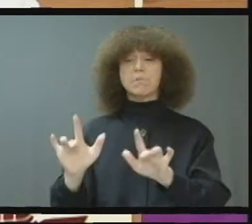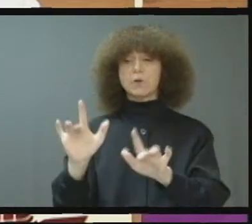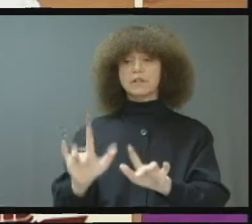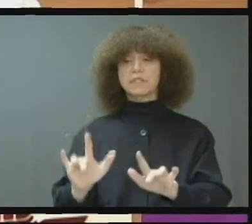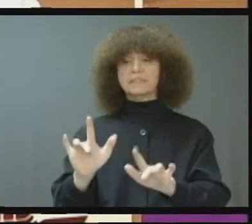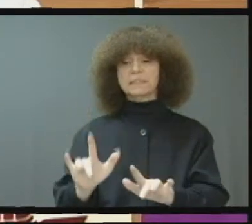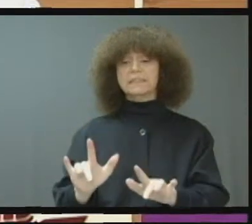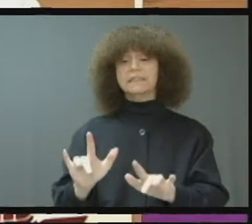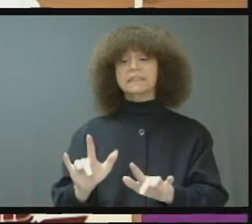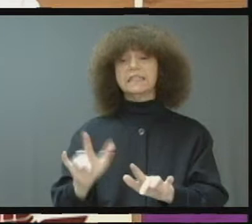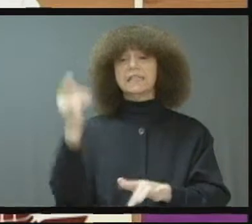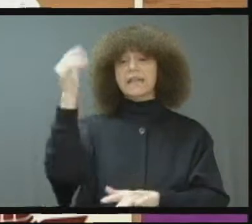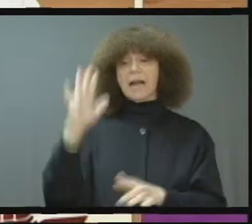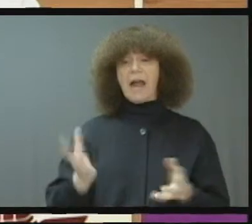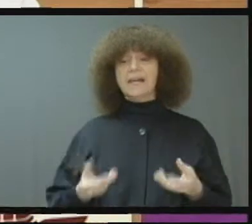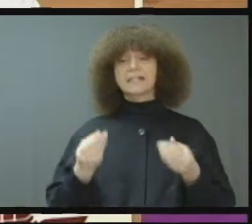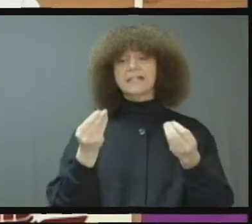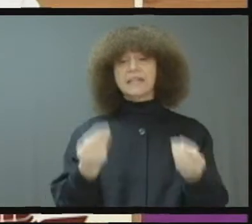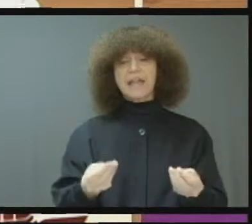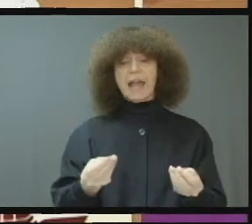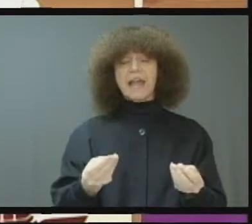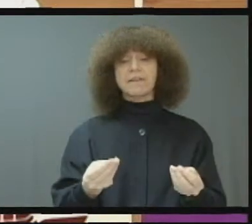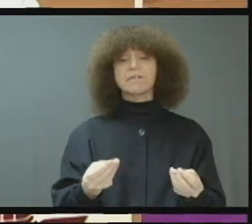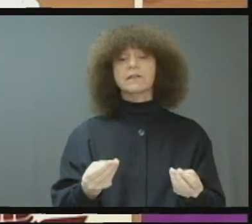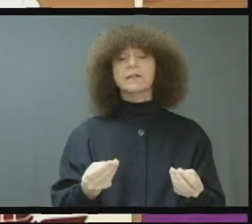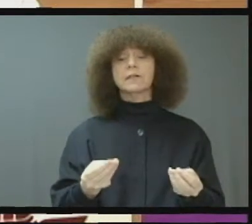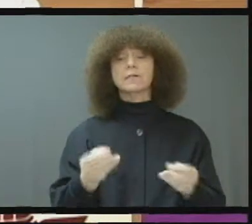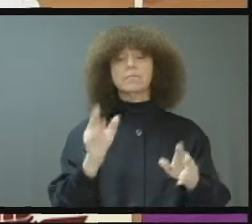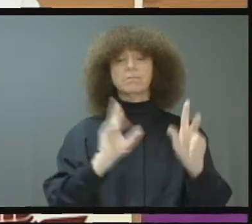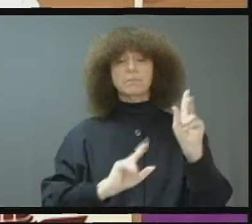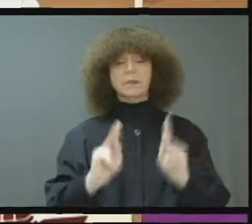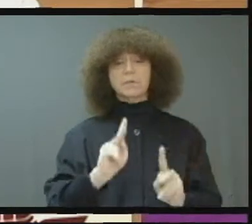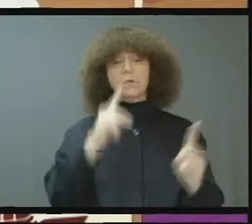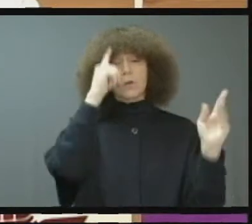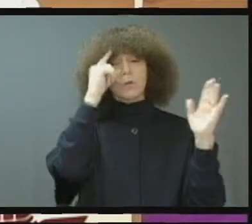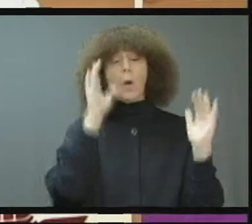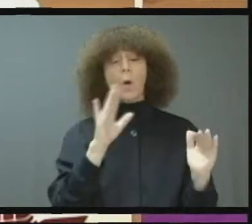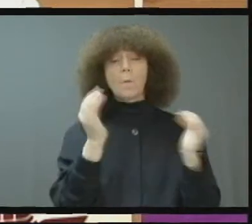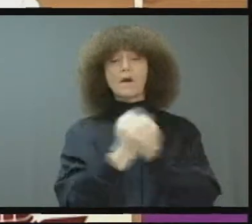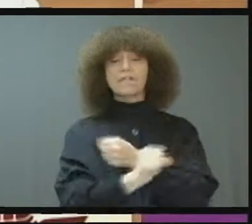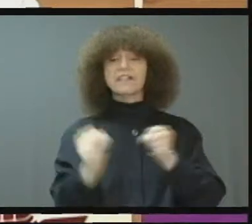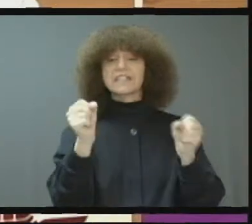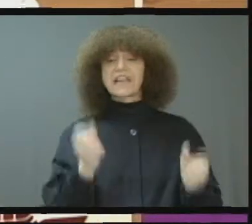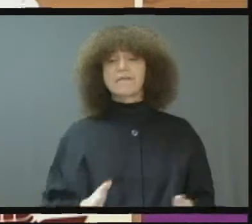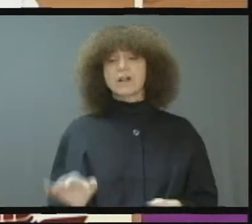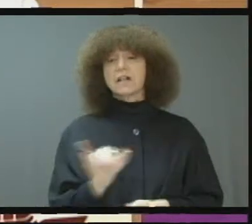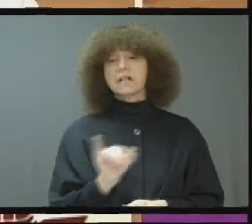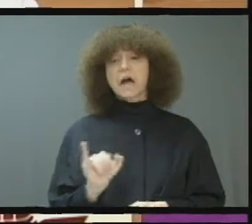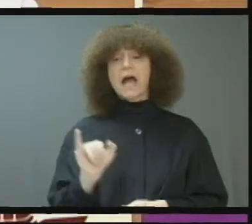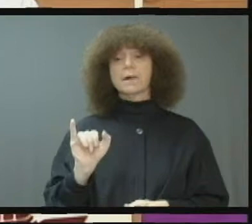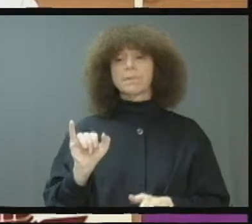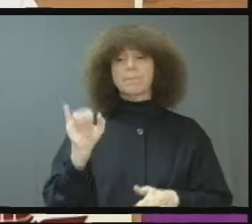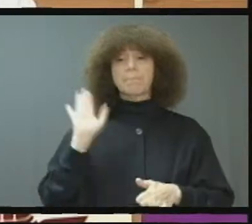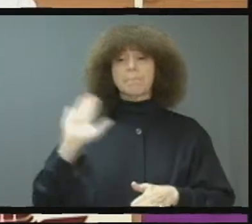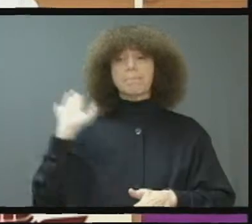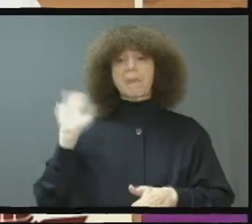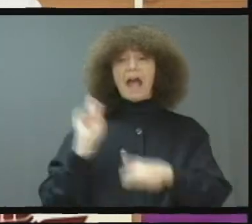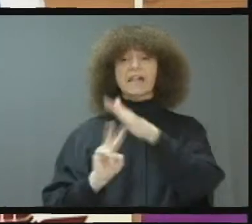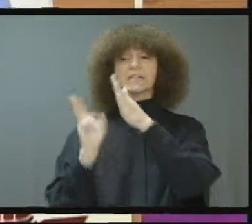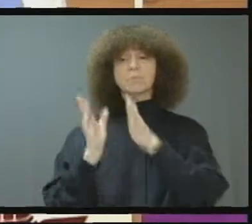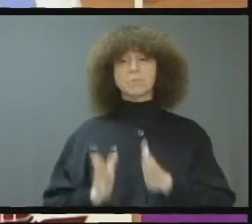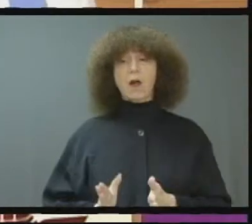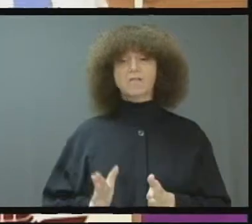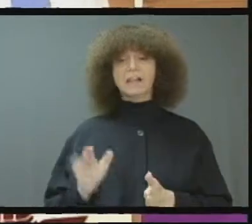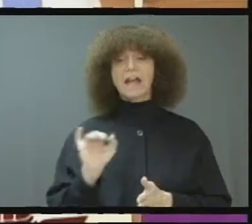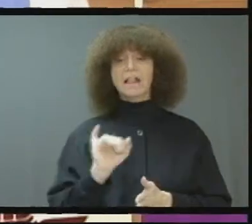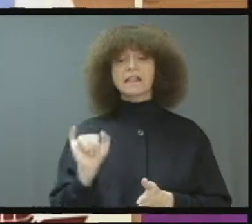Isaiah, God gave his people the hope of a Savior, just as he did through the prophets before Isaiah. And in fact, just as